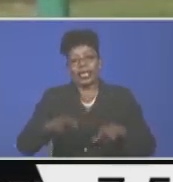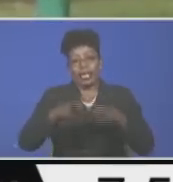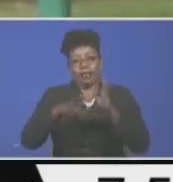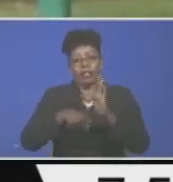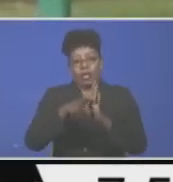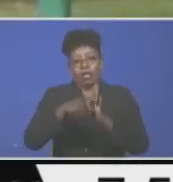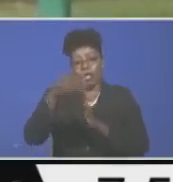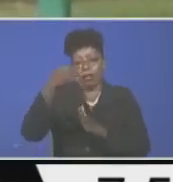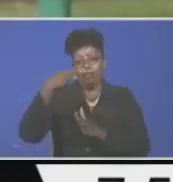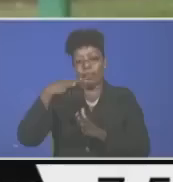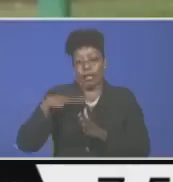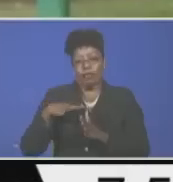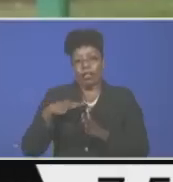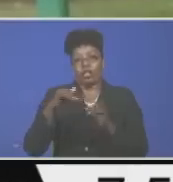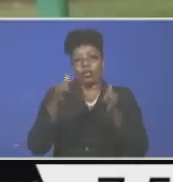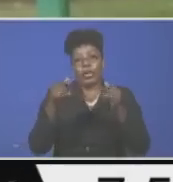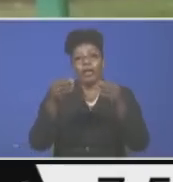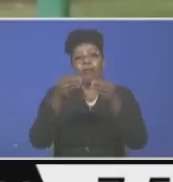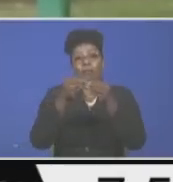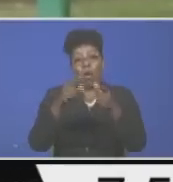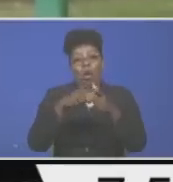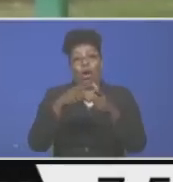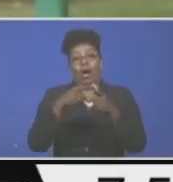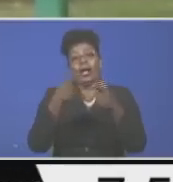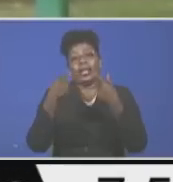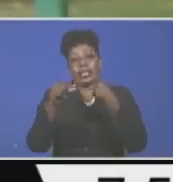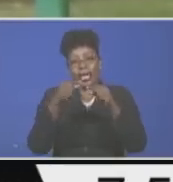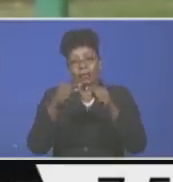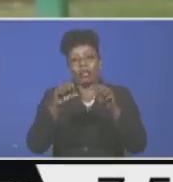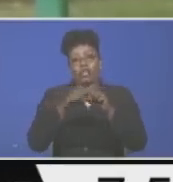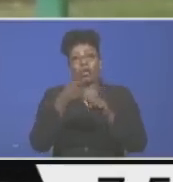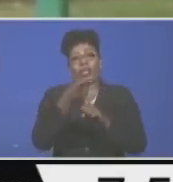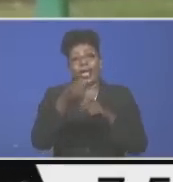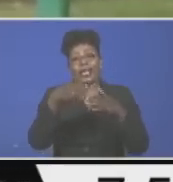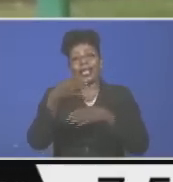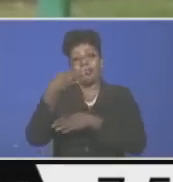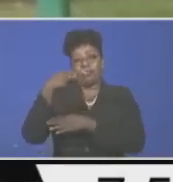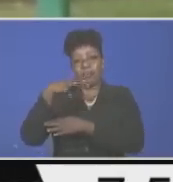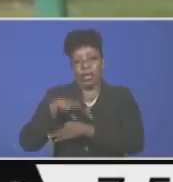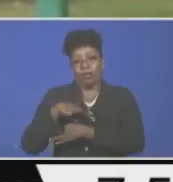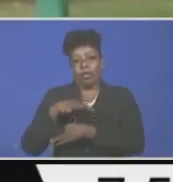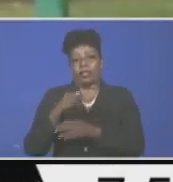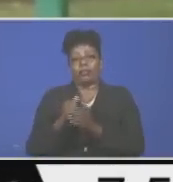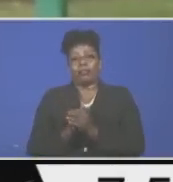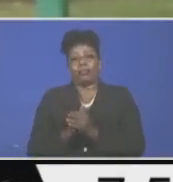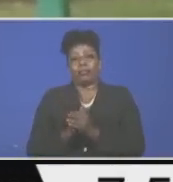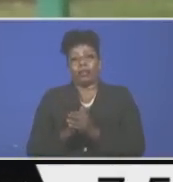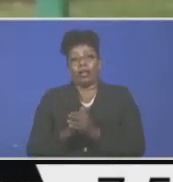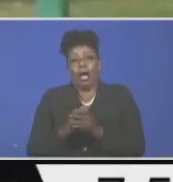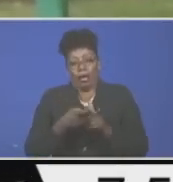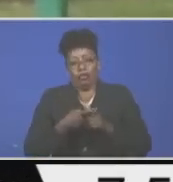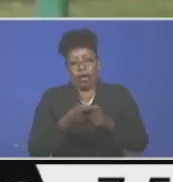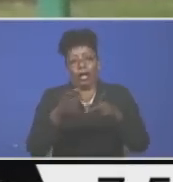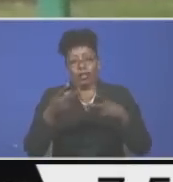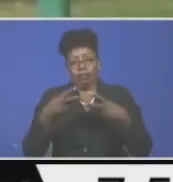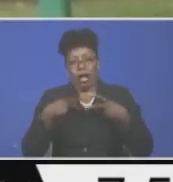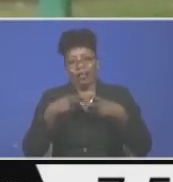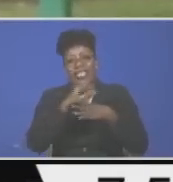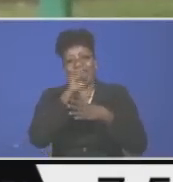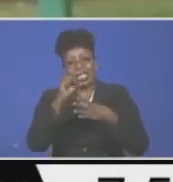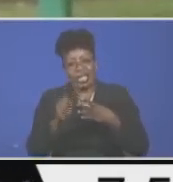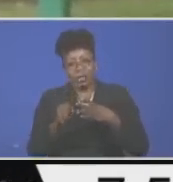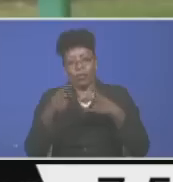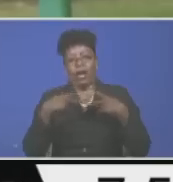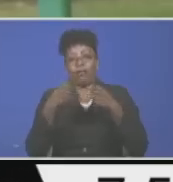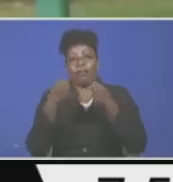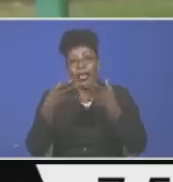kids the benefit of the doubt to play more games so they could benefit. You know, track have a season. You know, we have a lot of